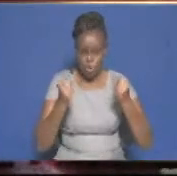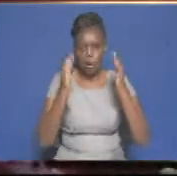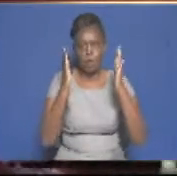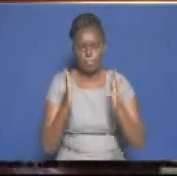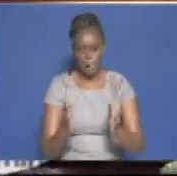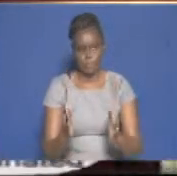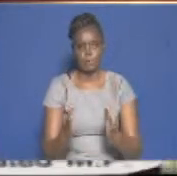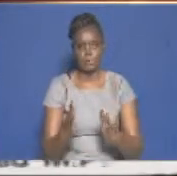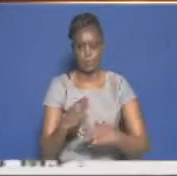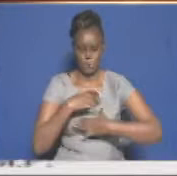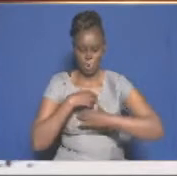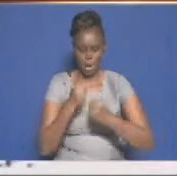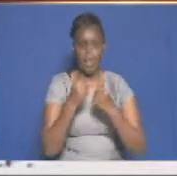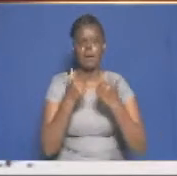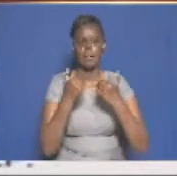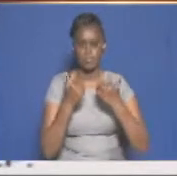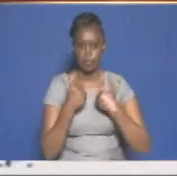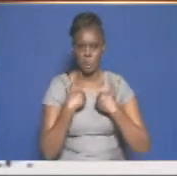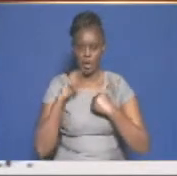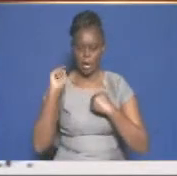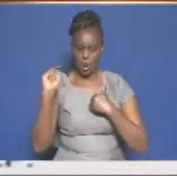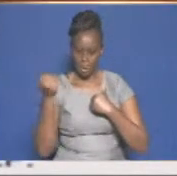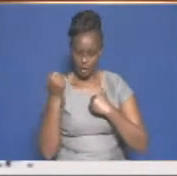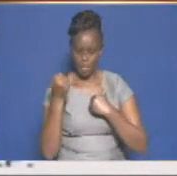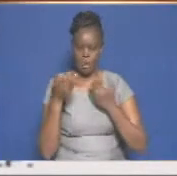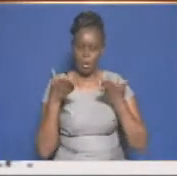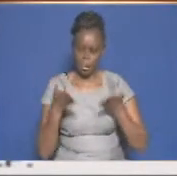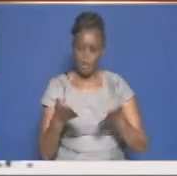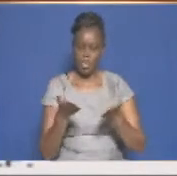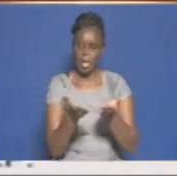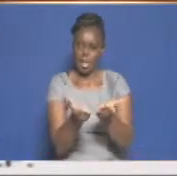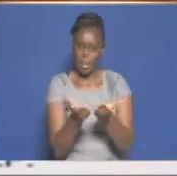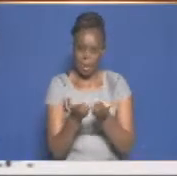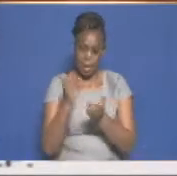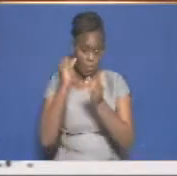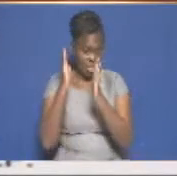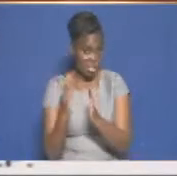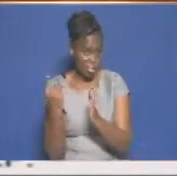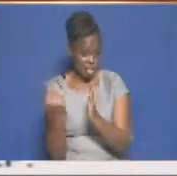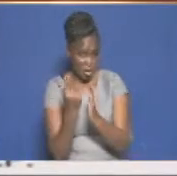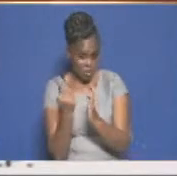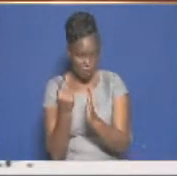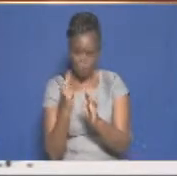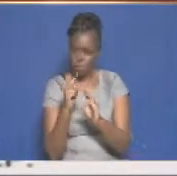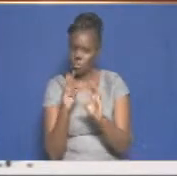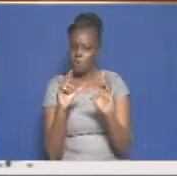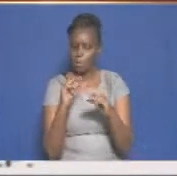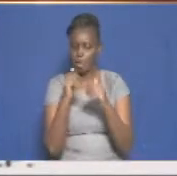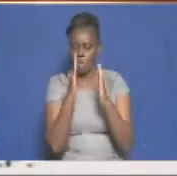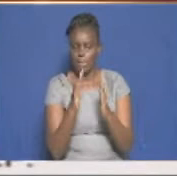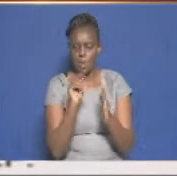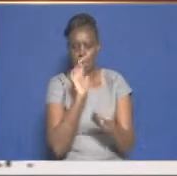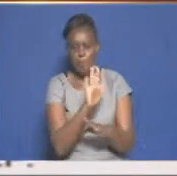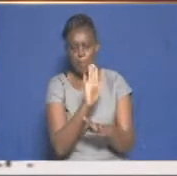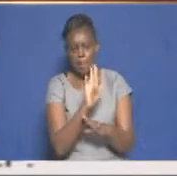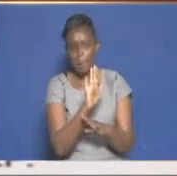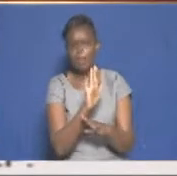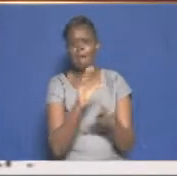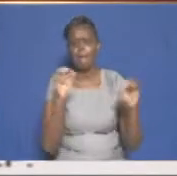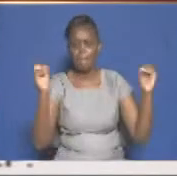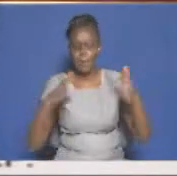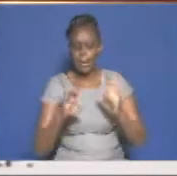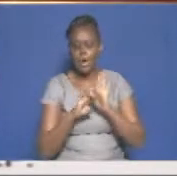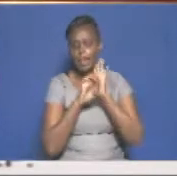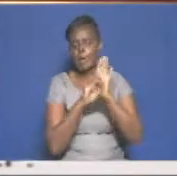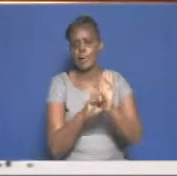Speaker, Kenya right now needs not just politicians, but leaders. And Jacoyo Midio is a clear